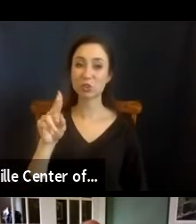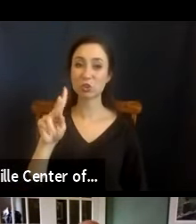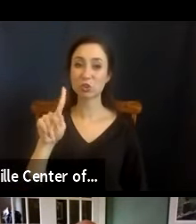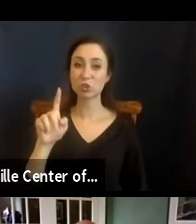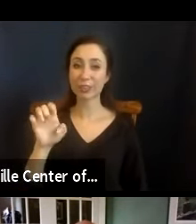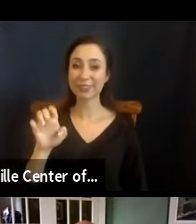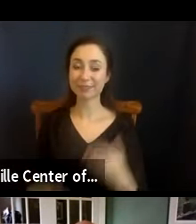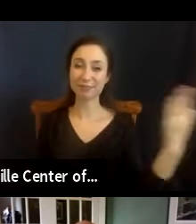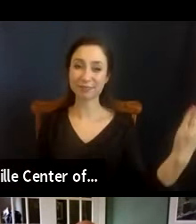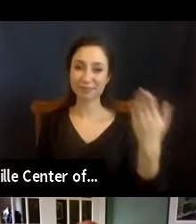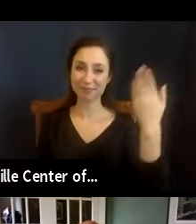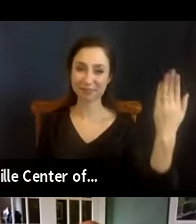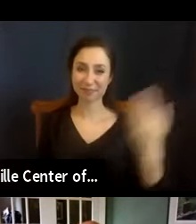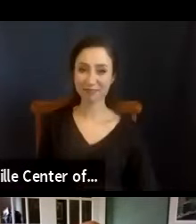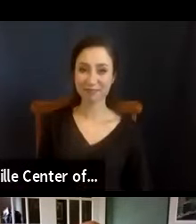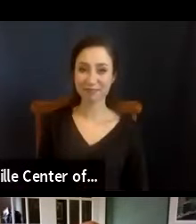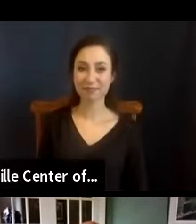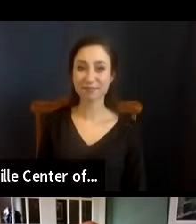Here.